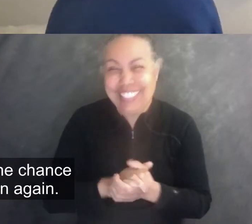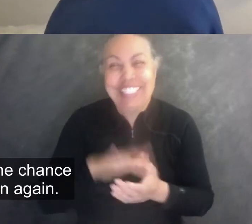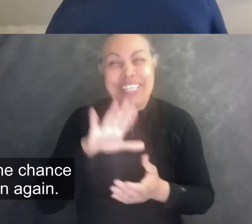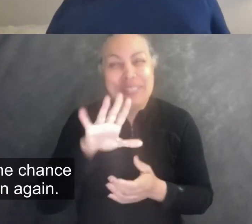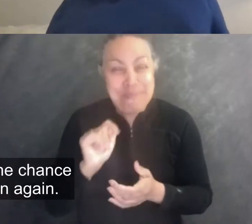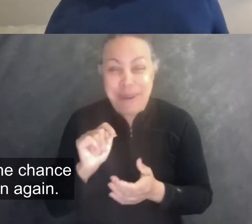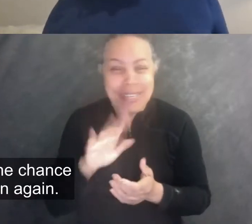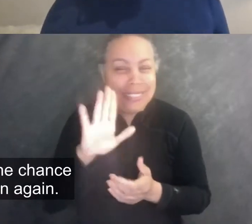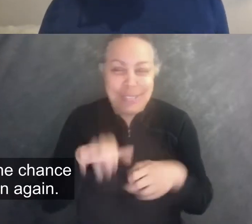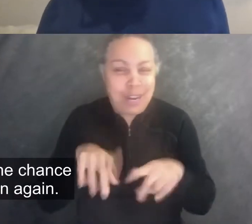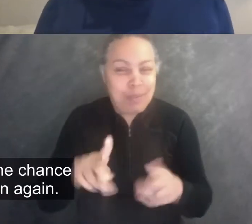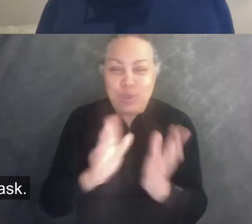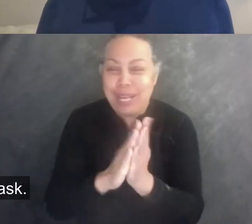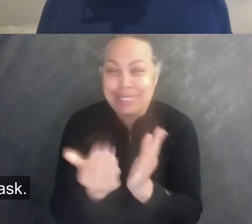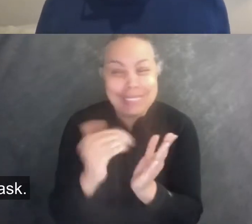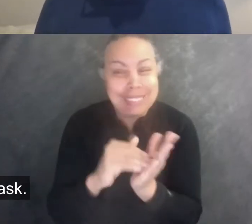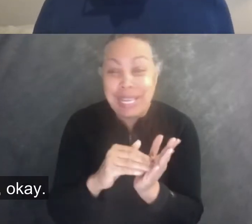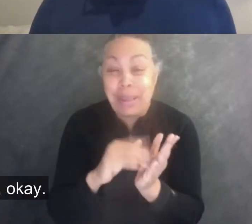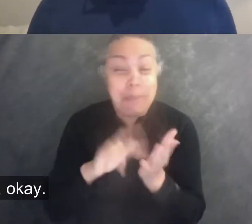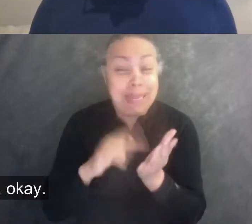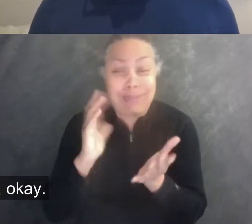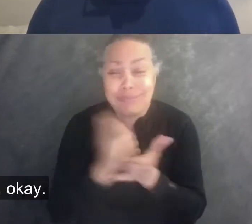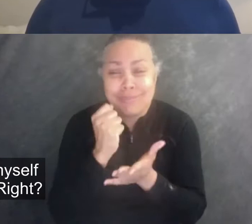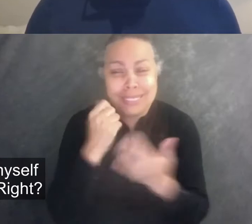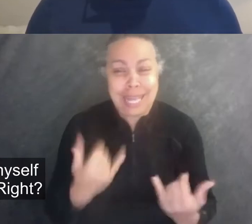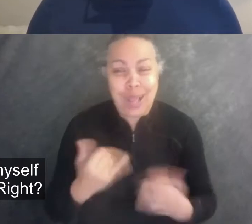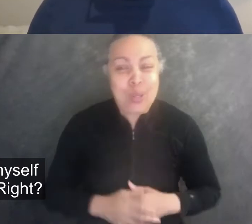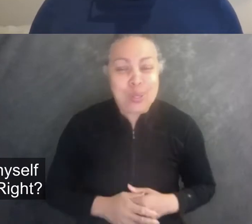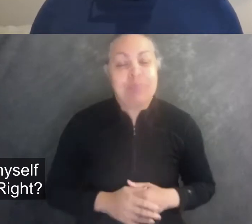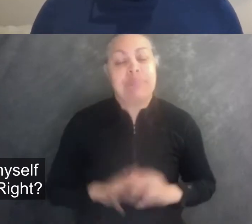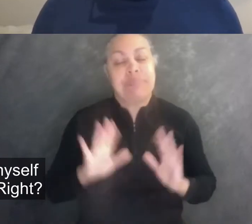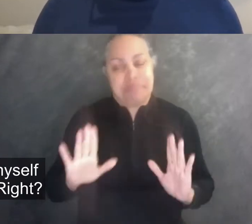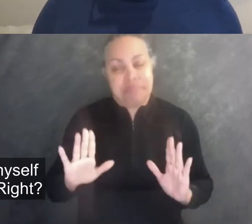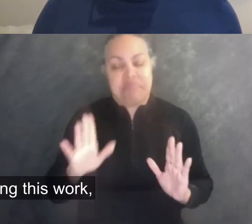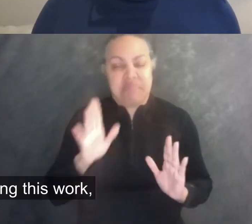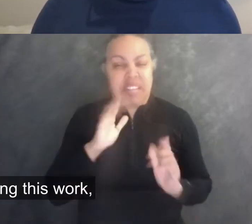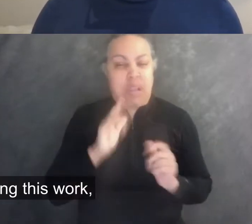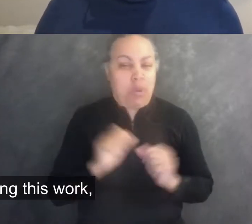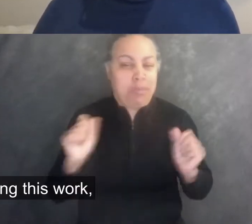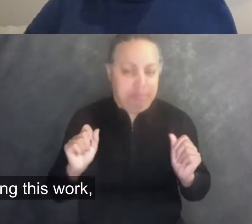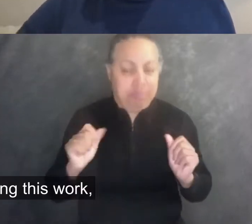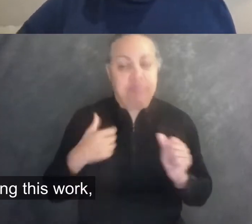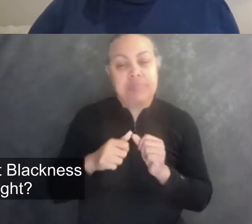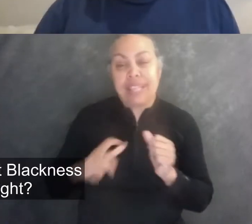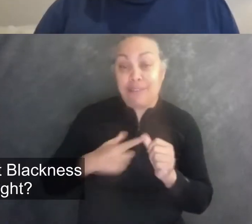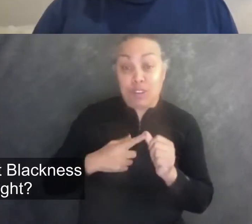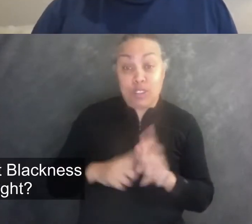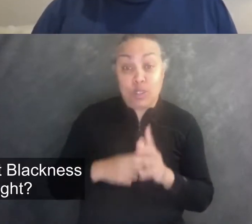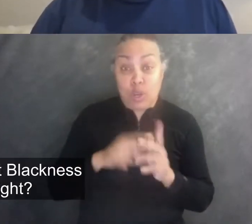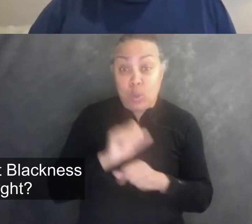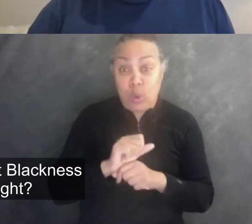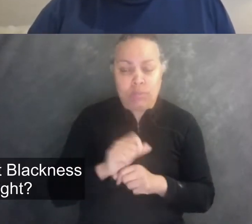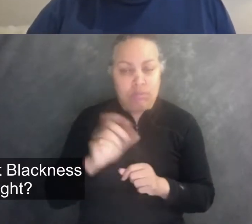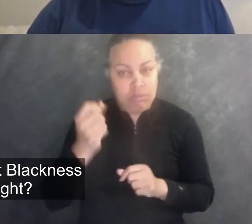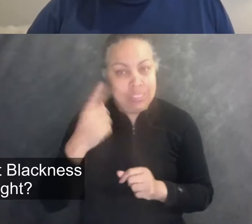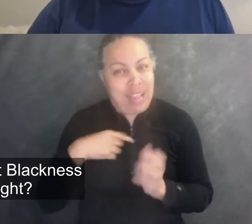chance to ask this question again. So I have to ask. And one reason, okay, so let me put myself on Front Street, right? When I first started doing this work, because I write about